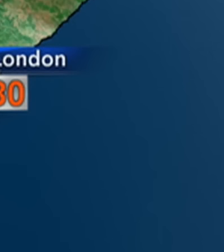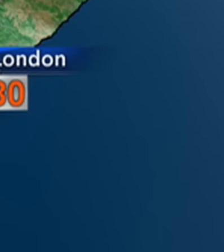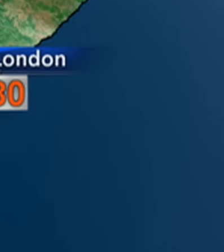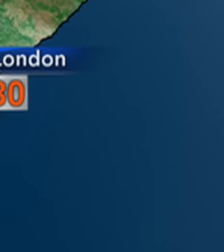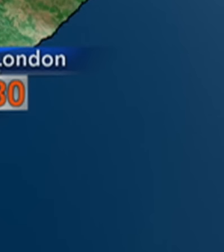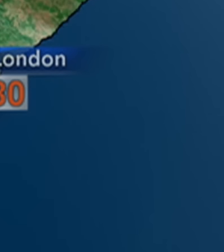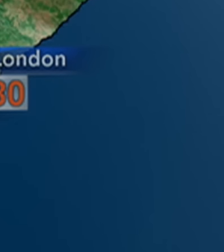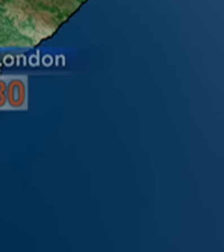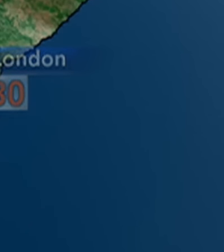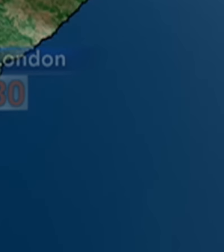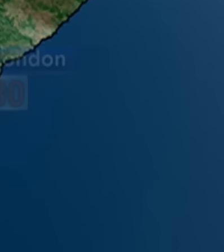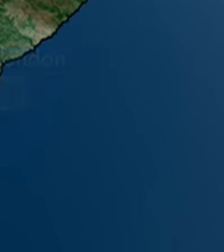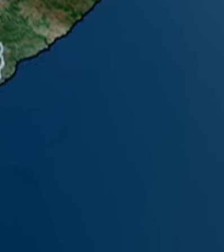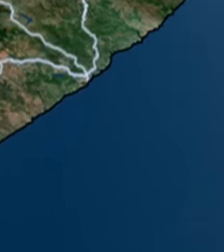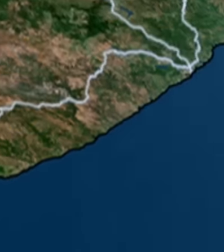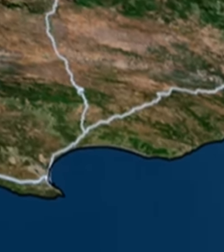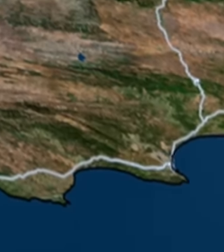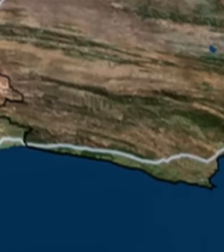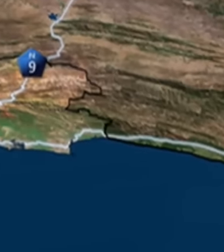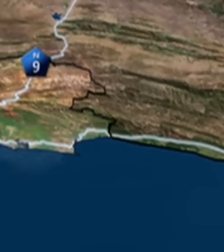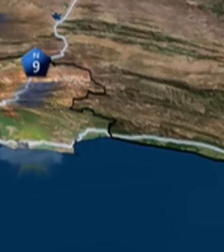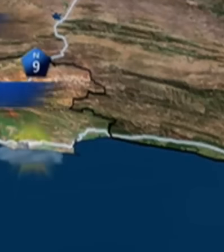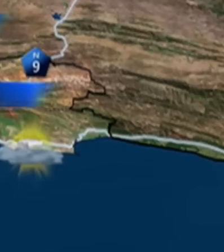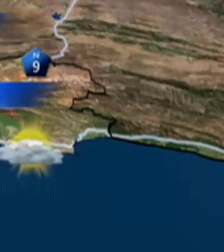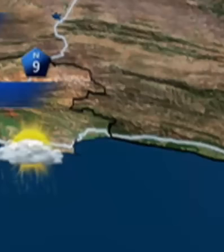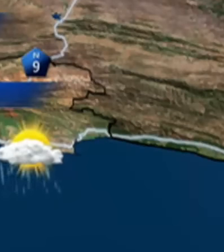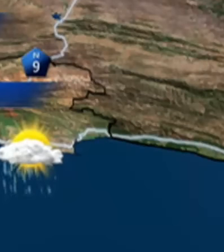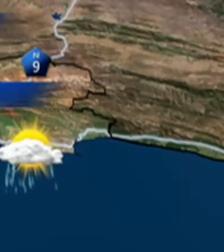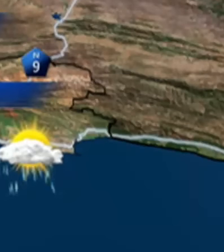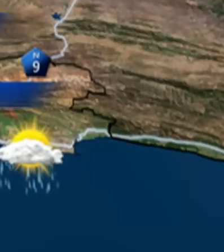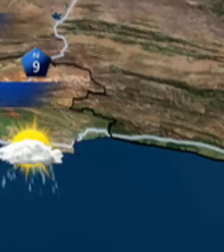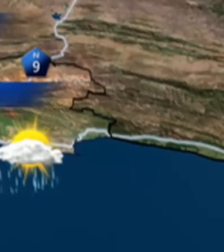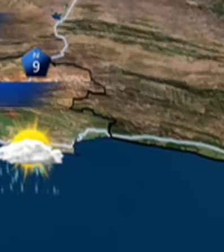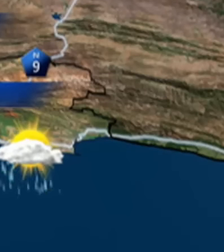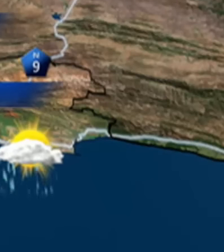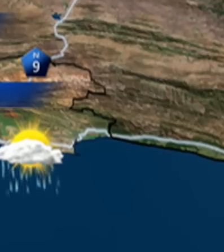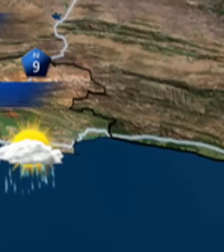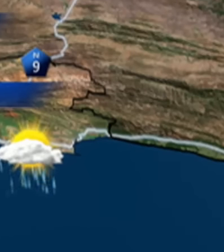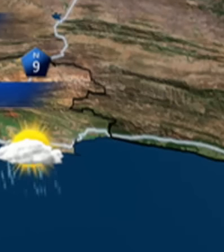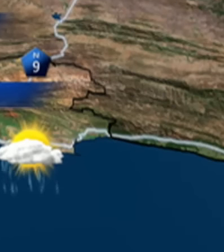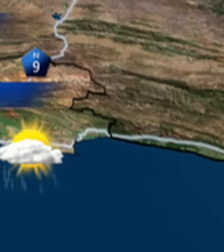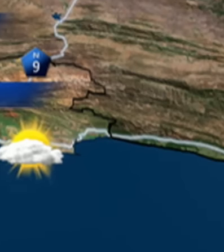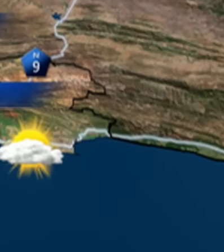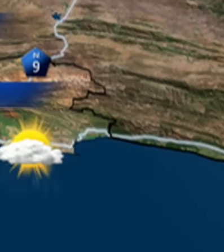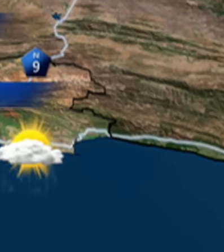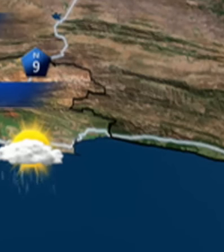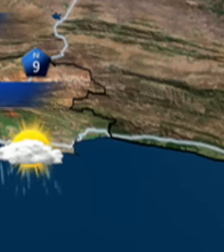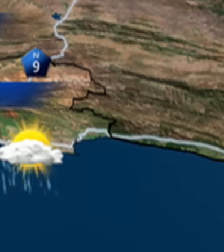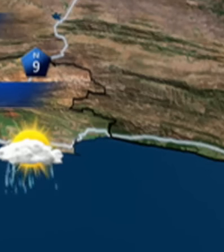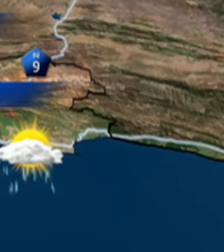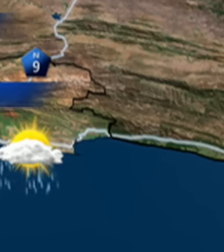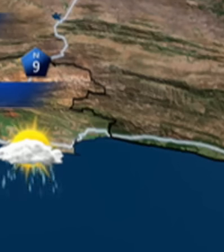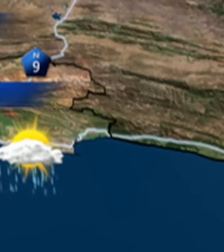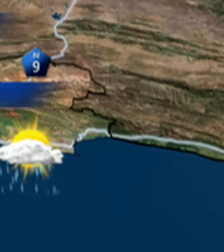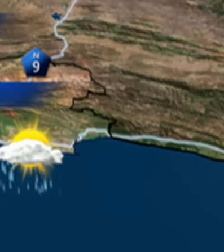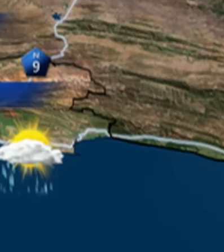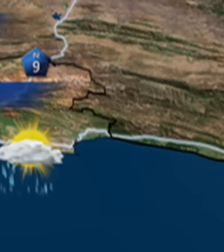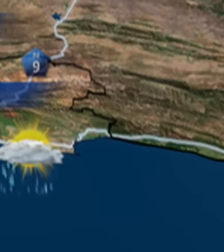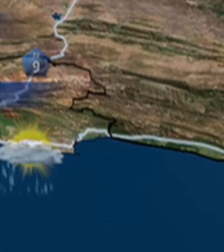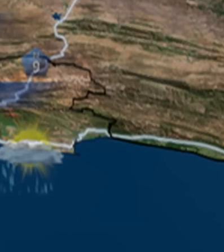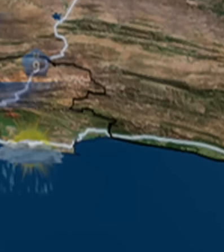hlokomela le teng o tla o tshetse fela ho dikanetseng empa ka no jole ho tshetse hona isale ho fitla ho di kgati tse mashome a mararo a mtse mere ha Langsback le hona